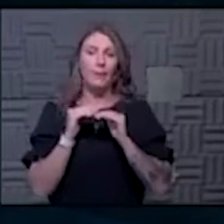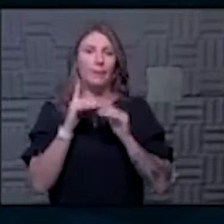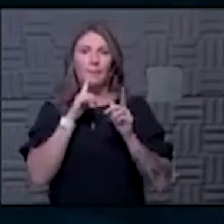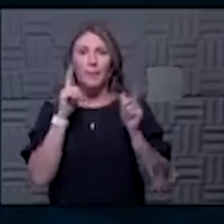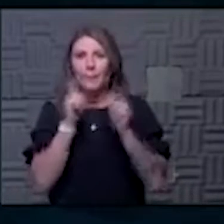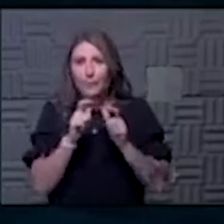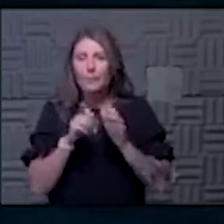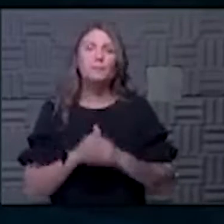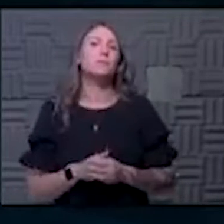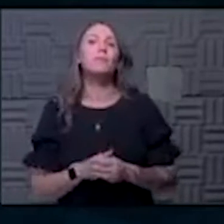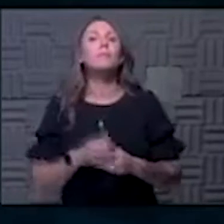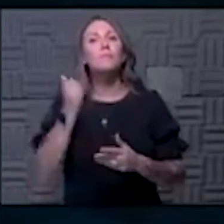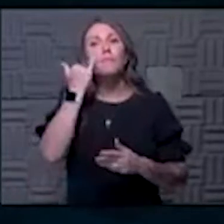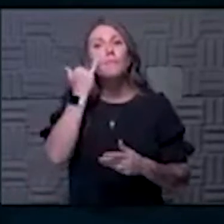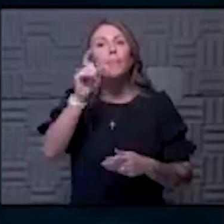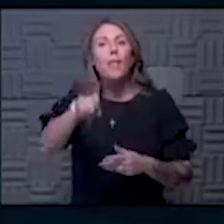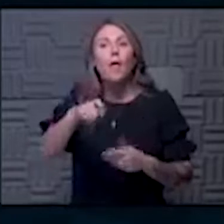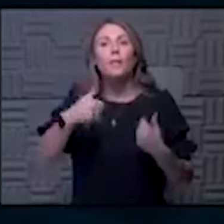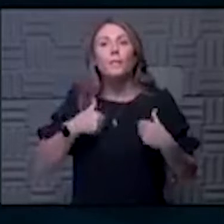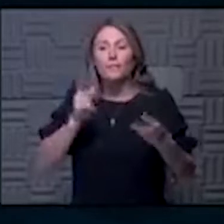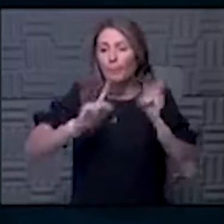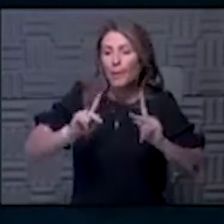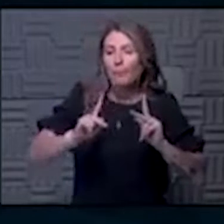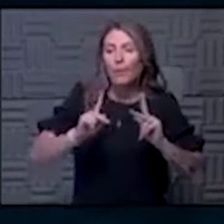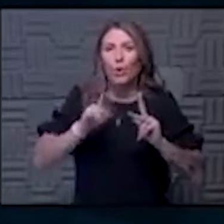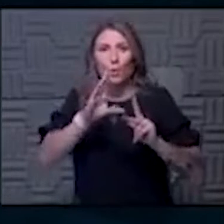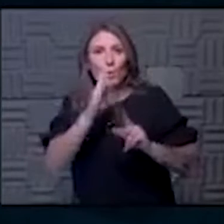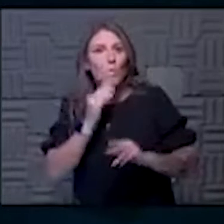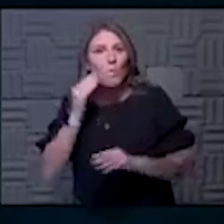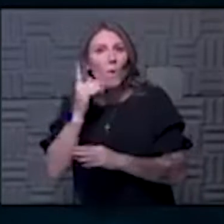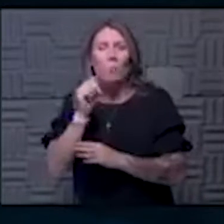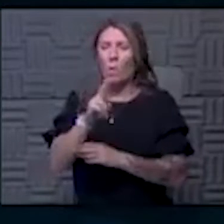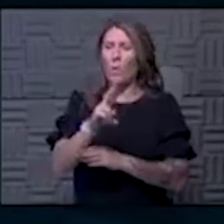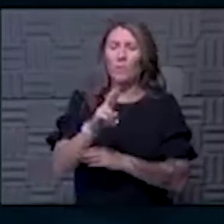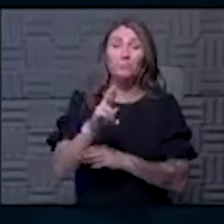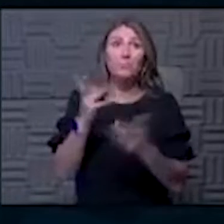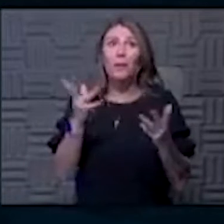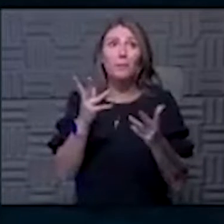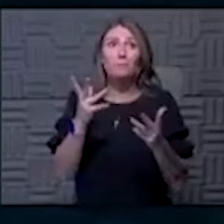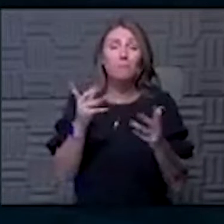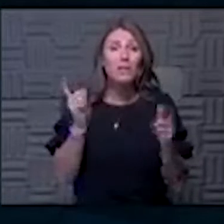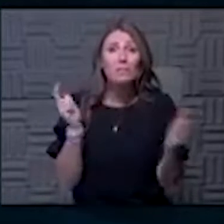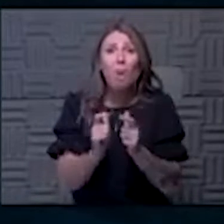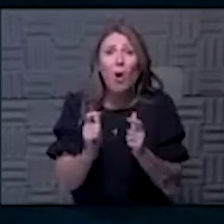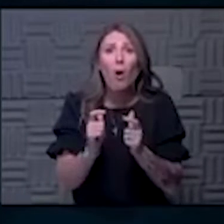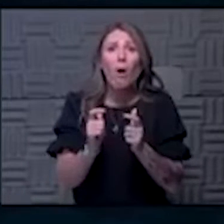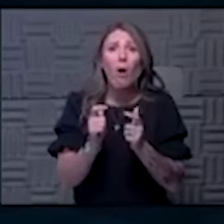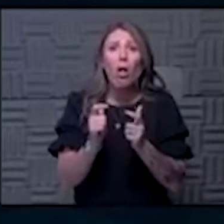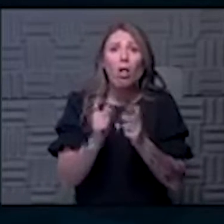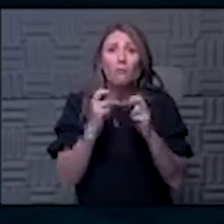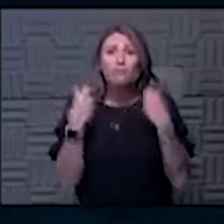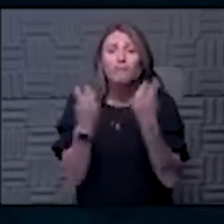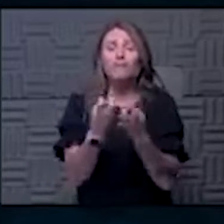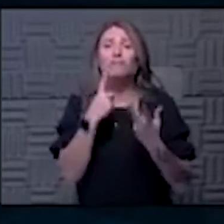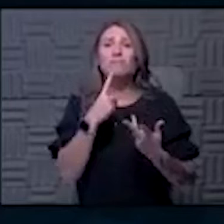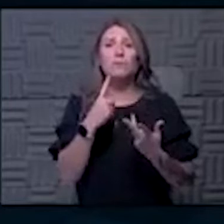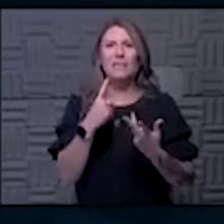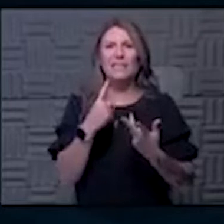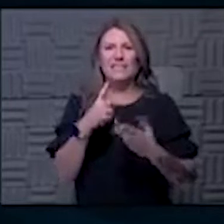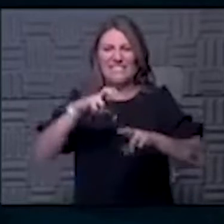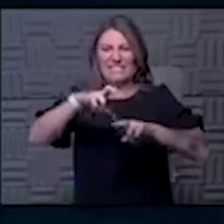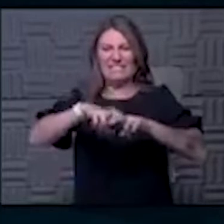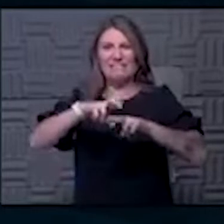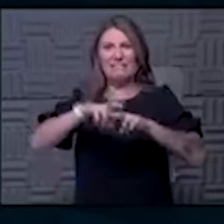about if you do have to have people over and you are having a gathering, even a small gathering, seating people kind of within their